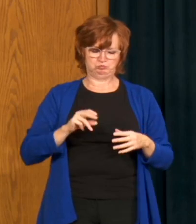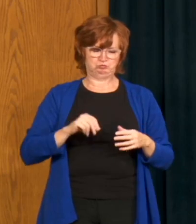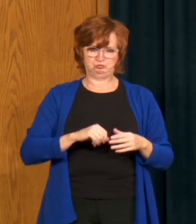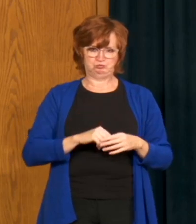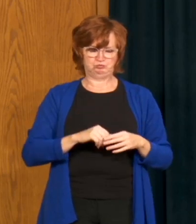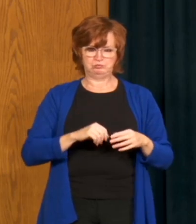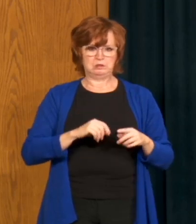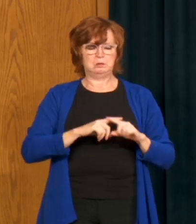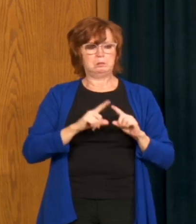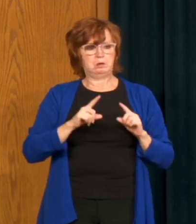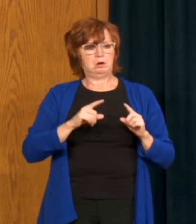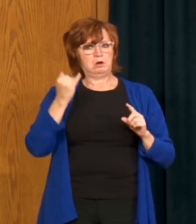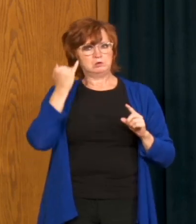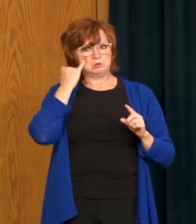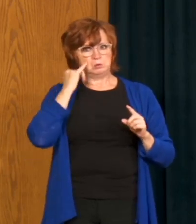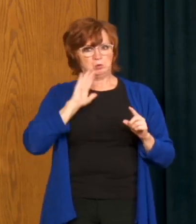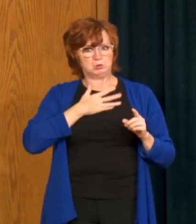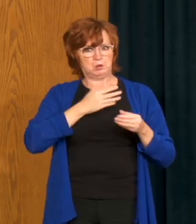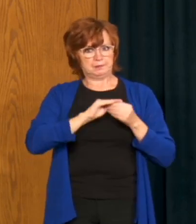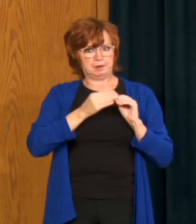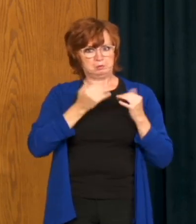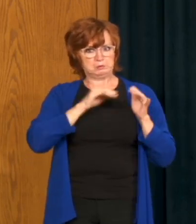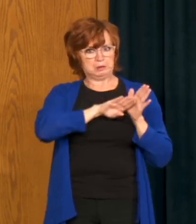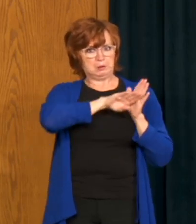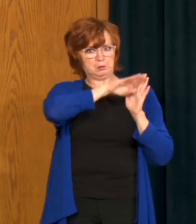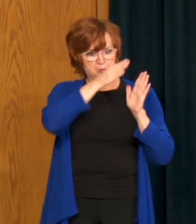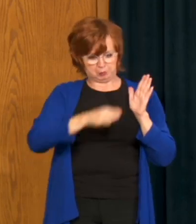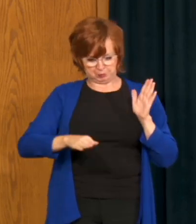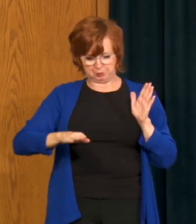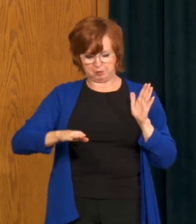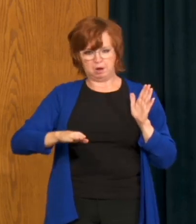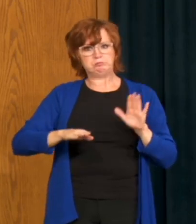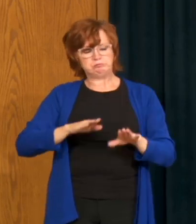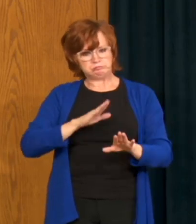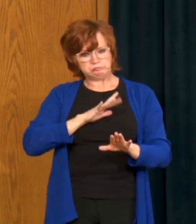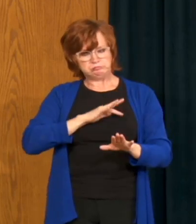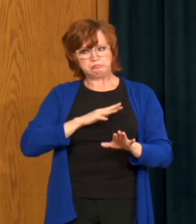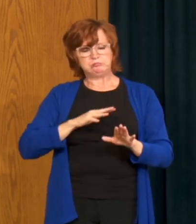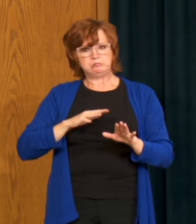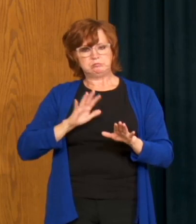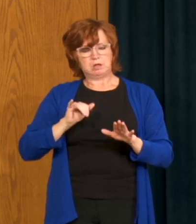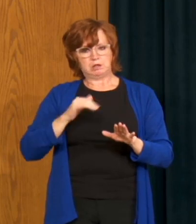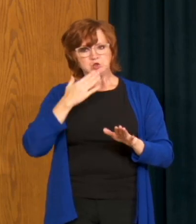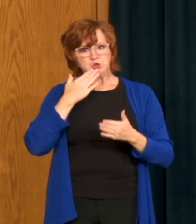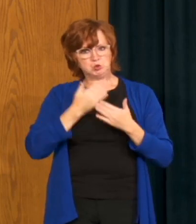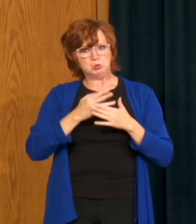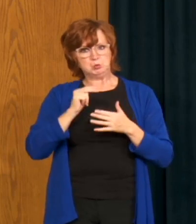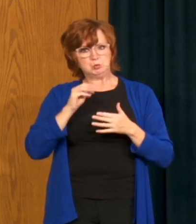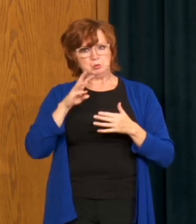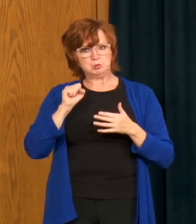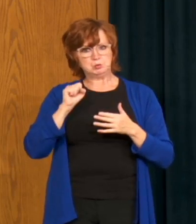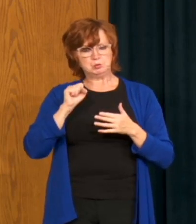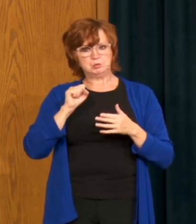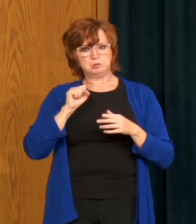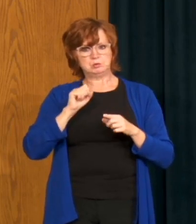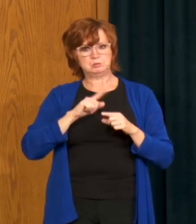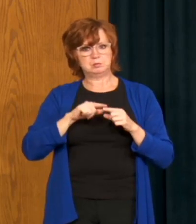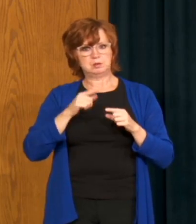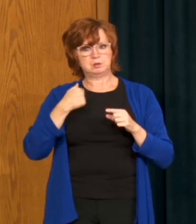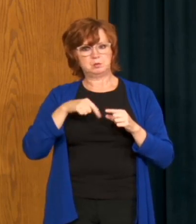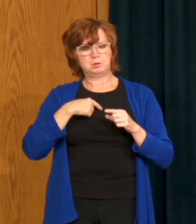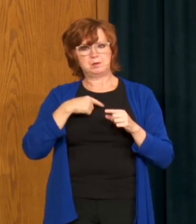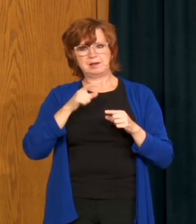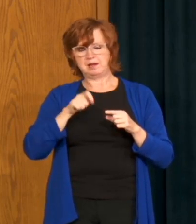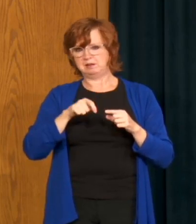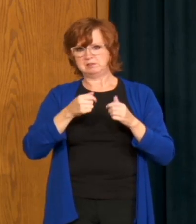some higher transmission, you are actually cocooning or separating that whole activity from the surrounding community. So that in